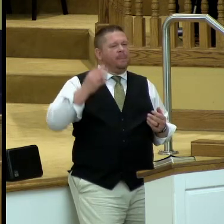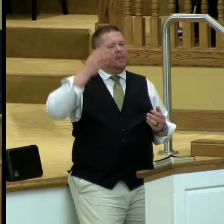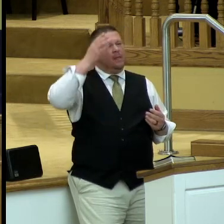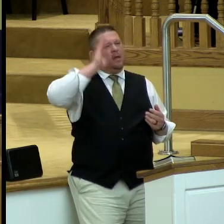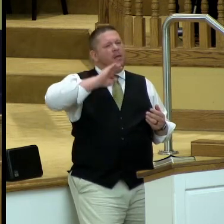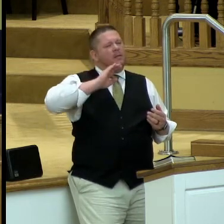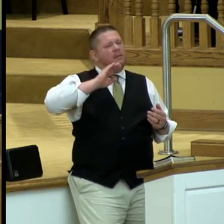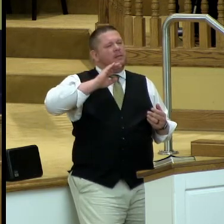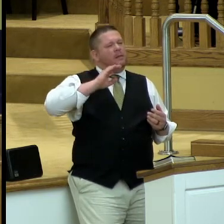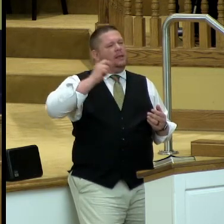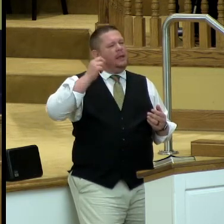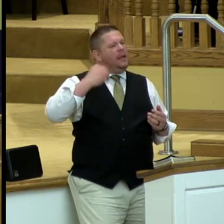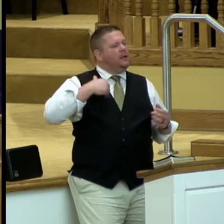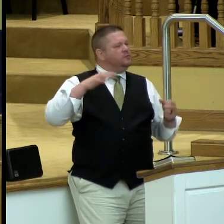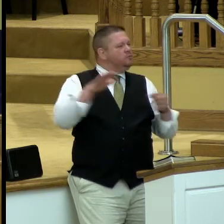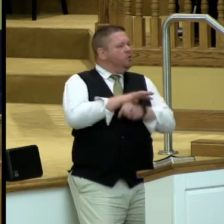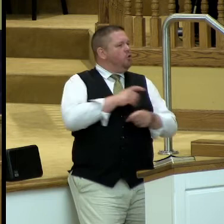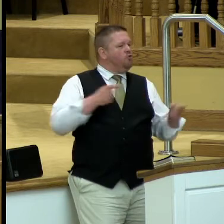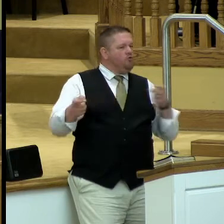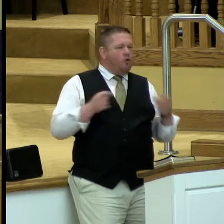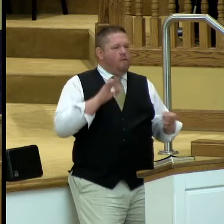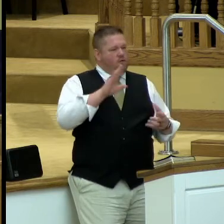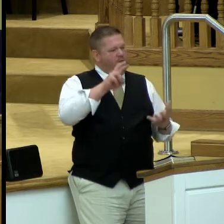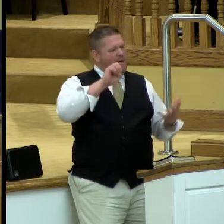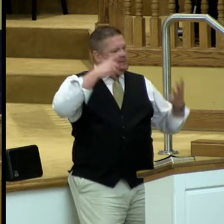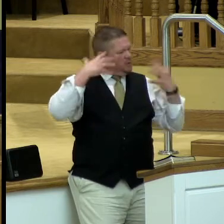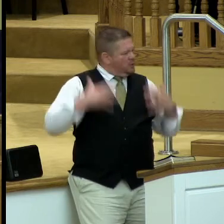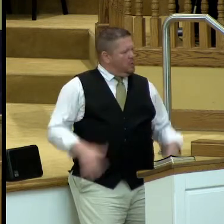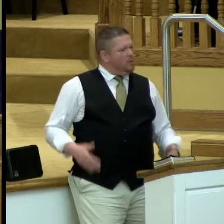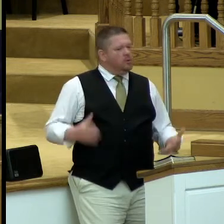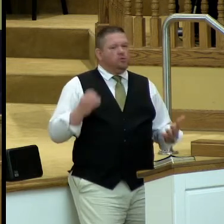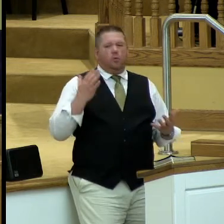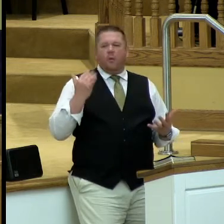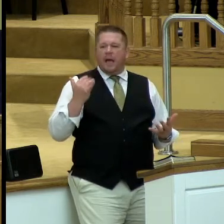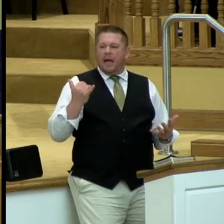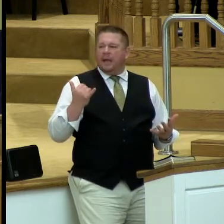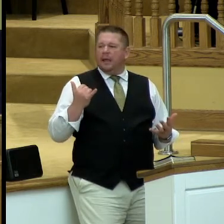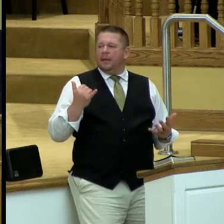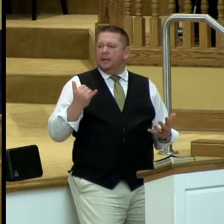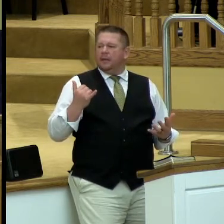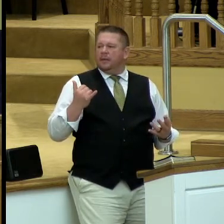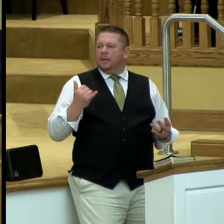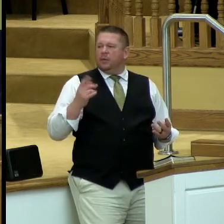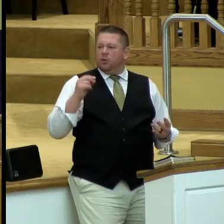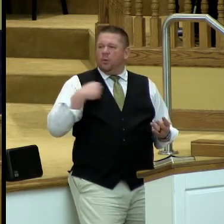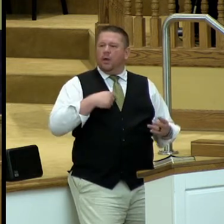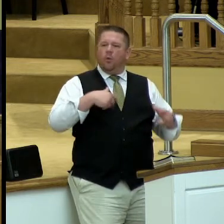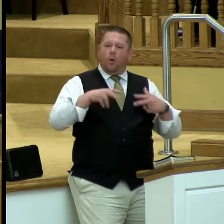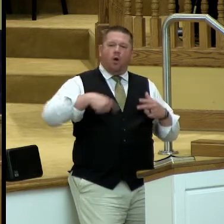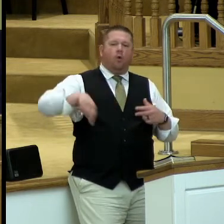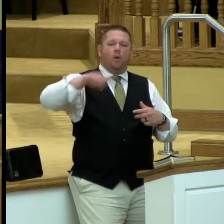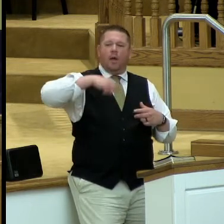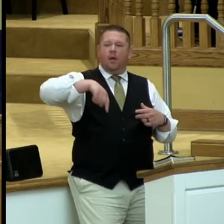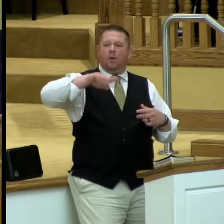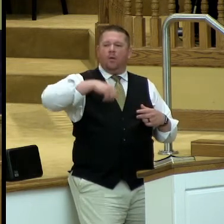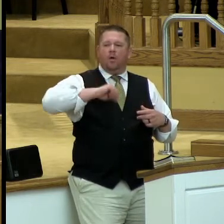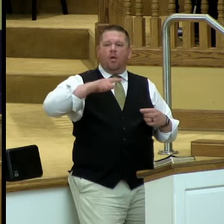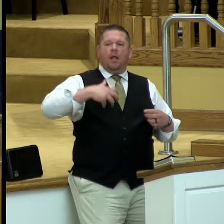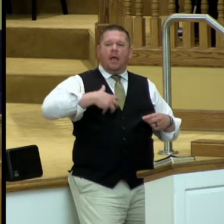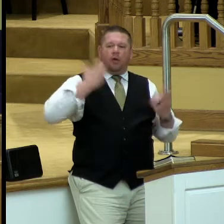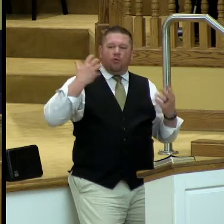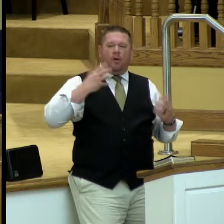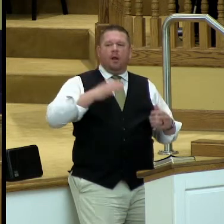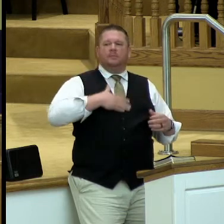and God has, and he's got total control of your vessel, right? So why do we walk around